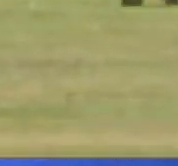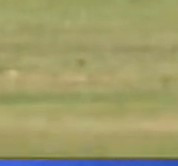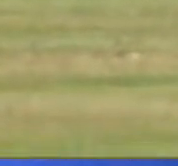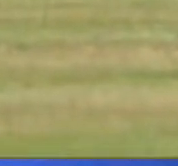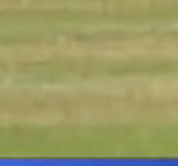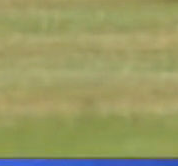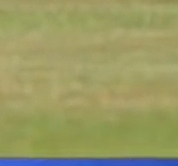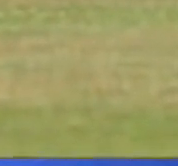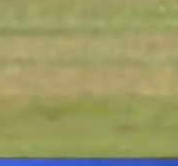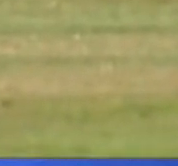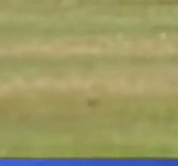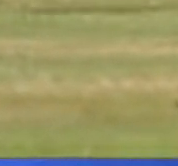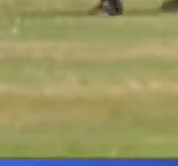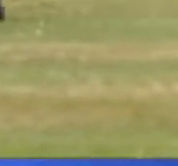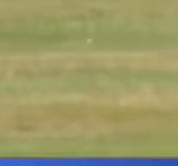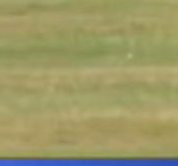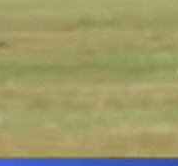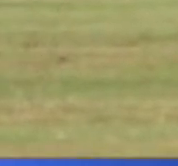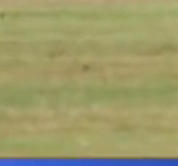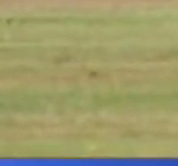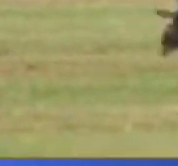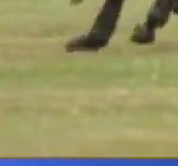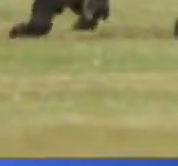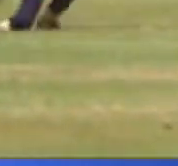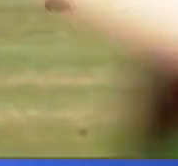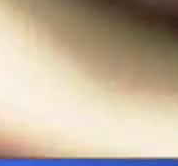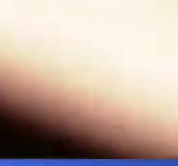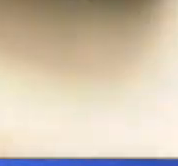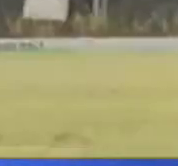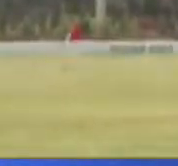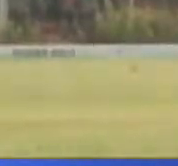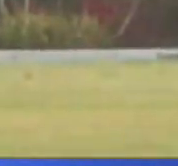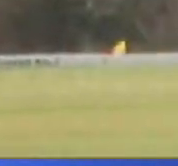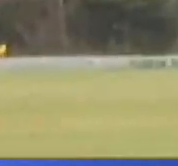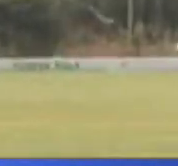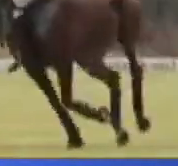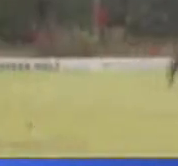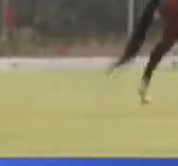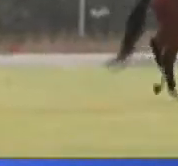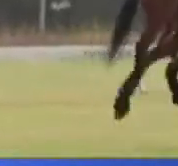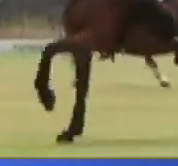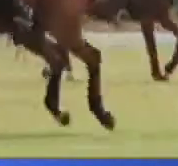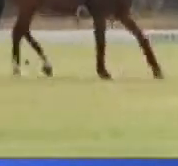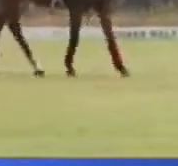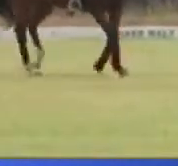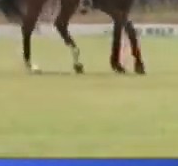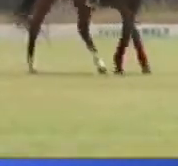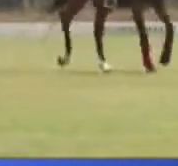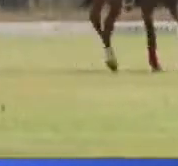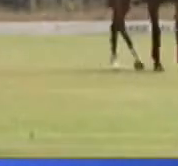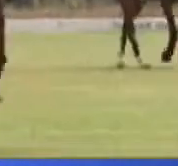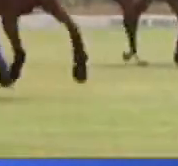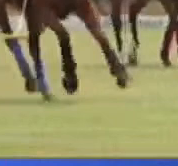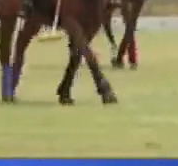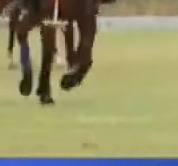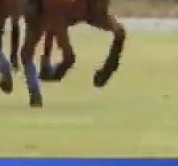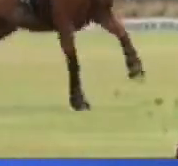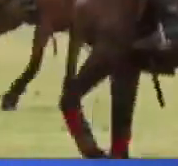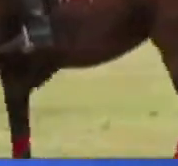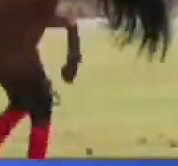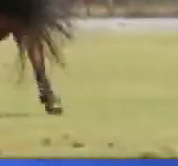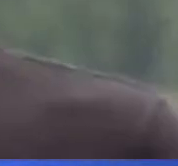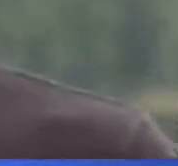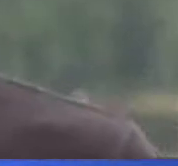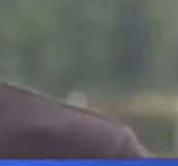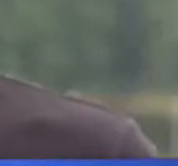away from Archie. Jonathan with a backhand. I still down there for the ride off. Goes for the backhand, goes into a horse. Archie's the one